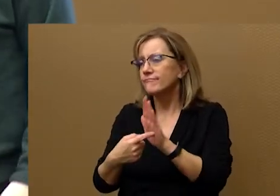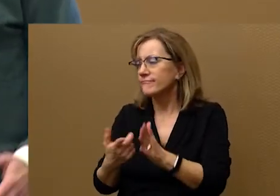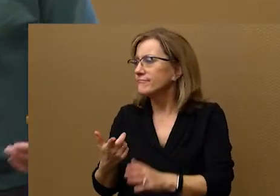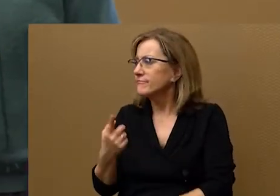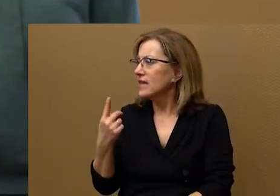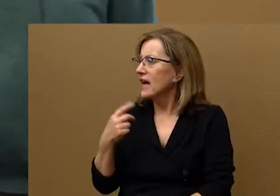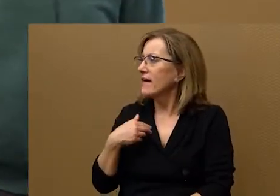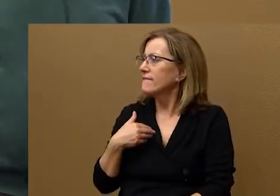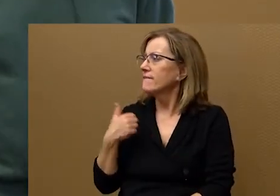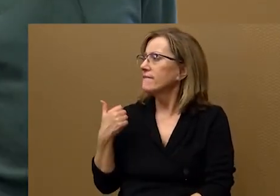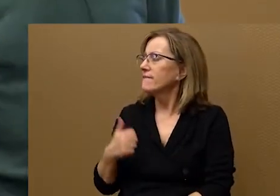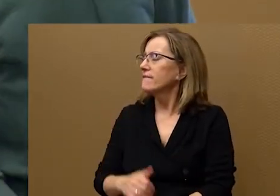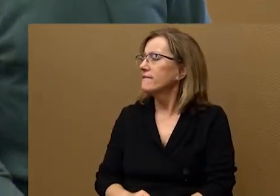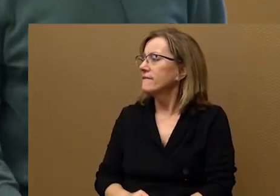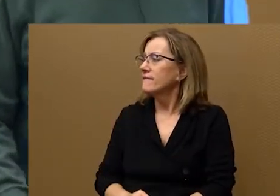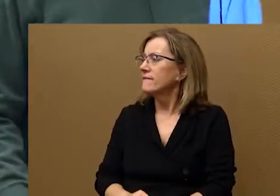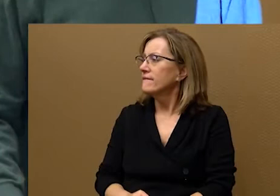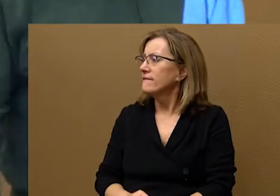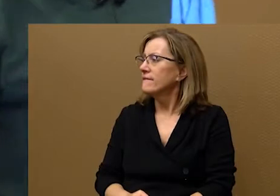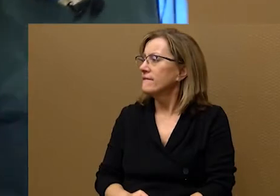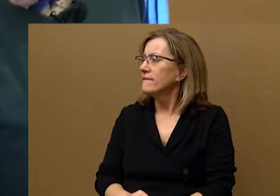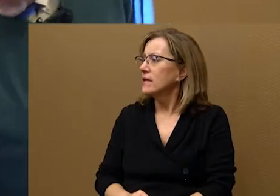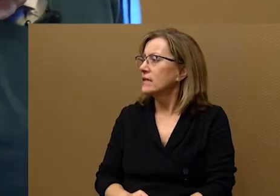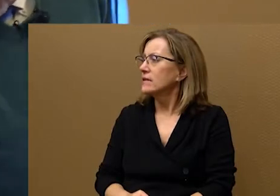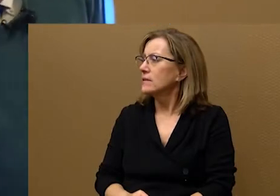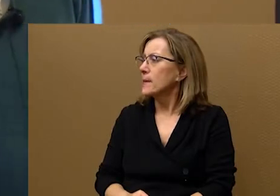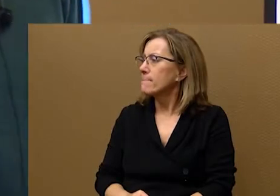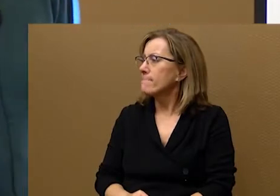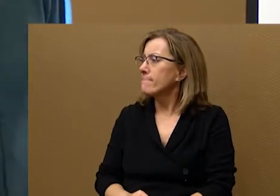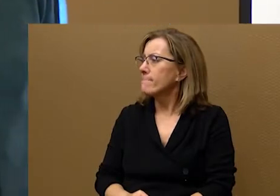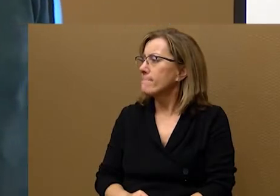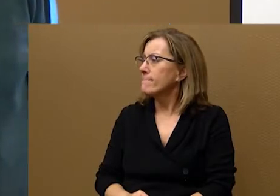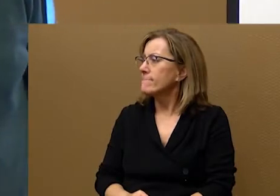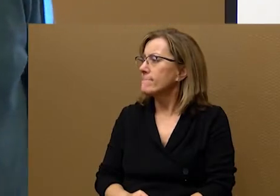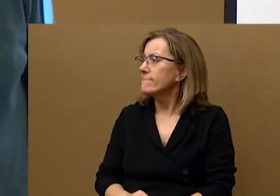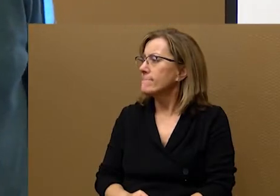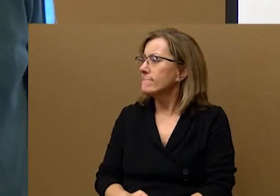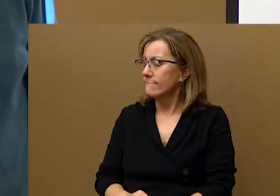person. So let me show you a great,